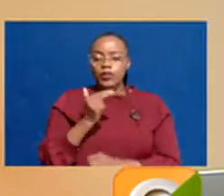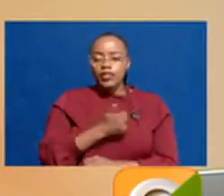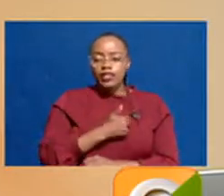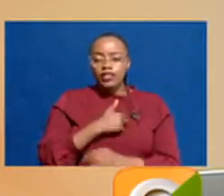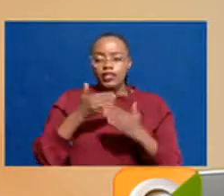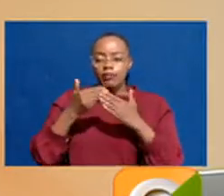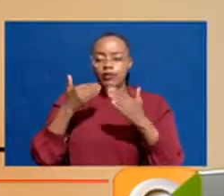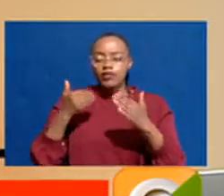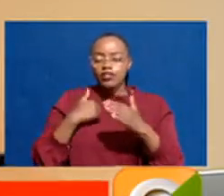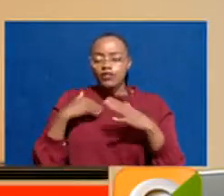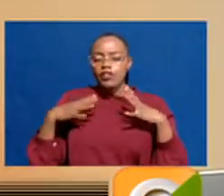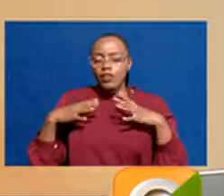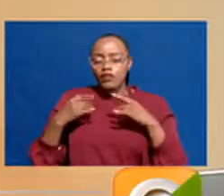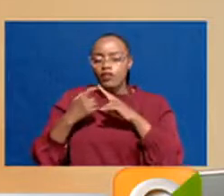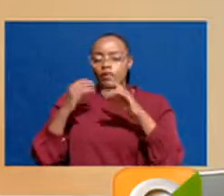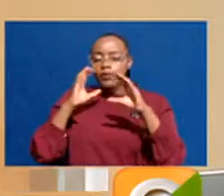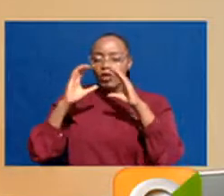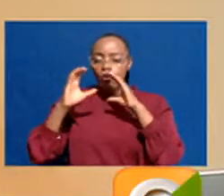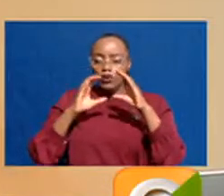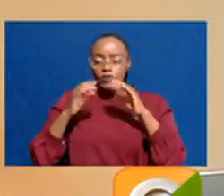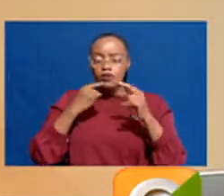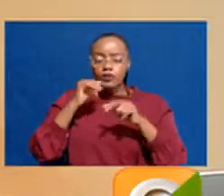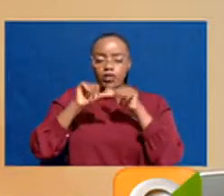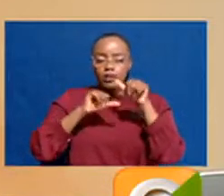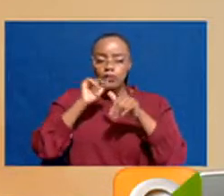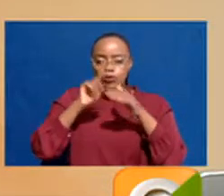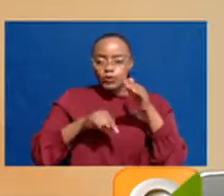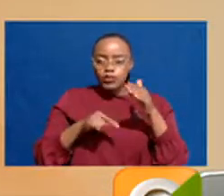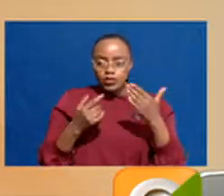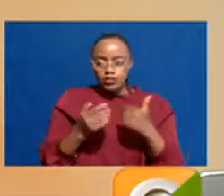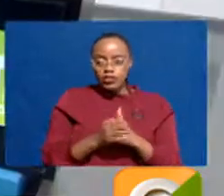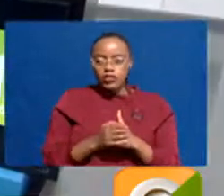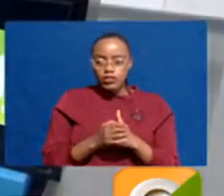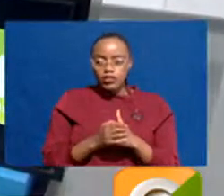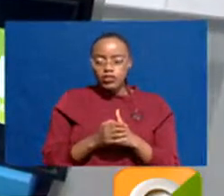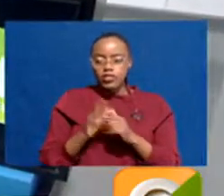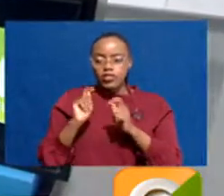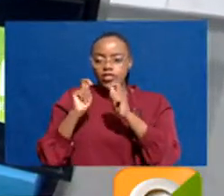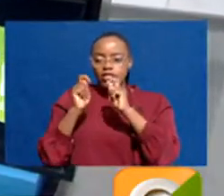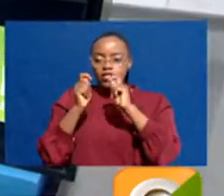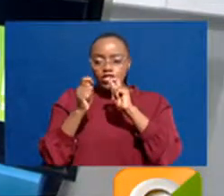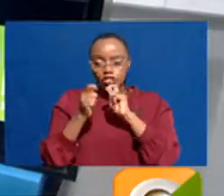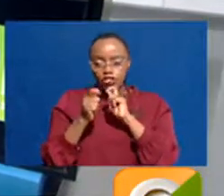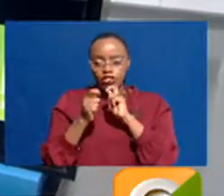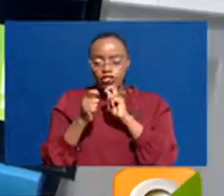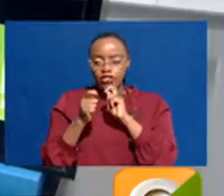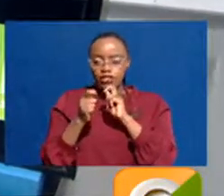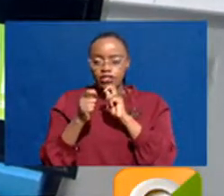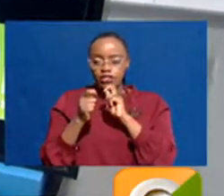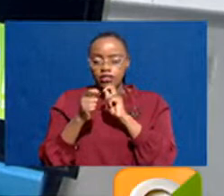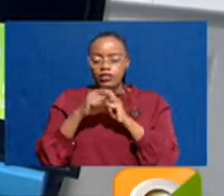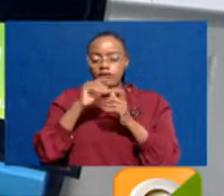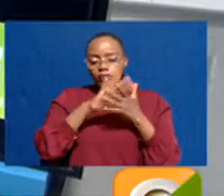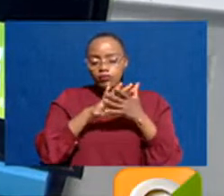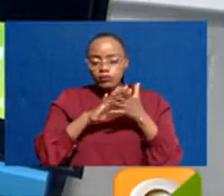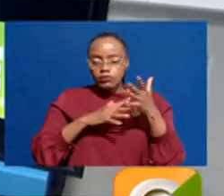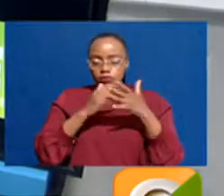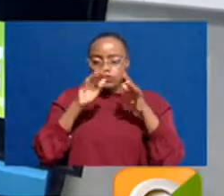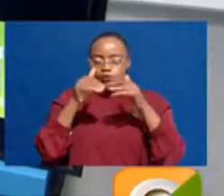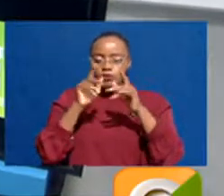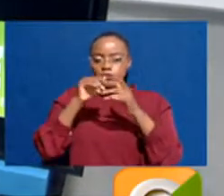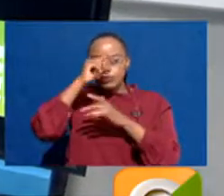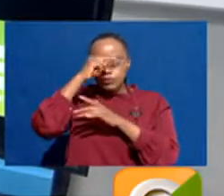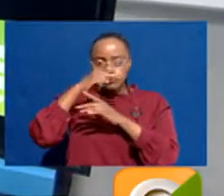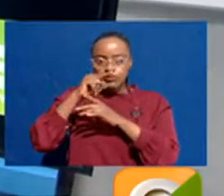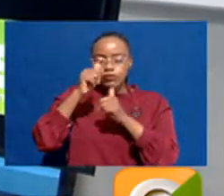And before we took a break from the conversation, we were talking about the changing structure, or is it the policy